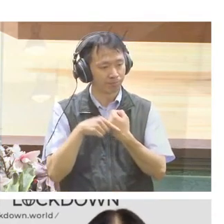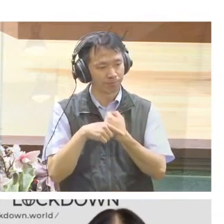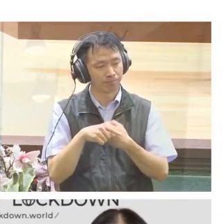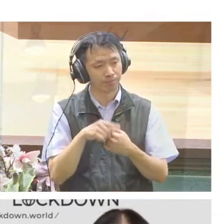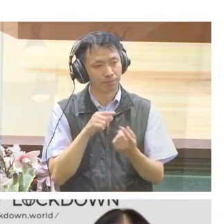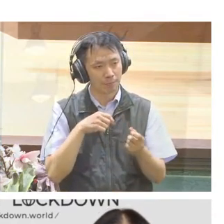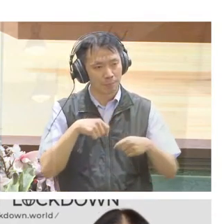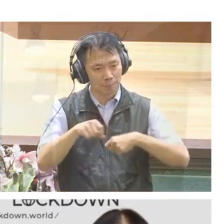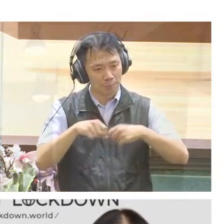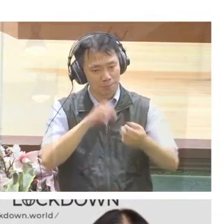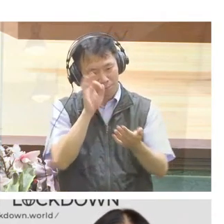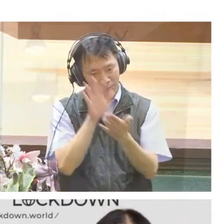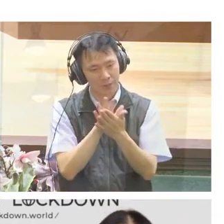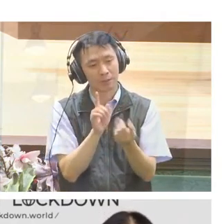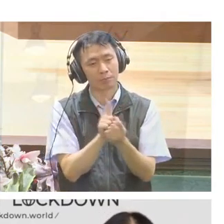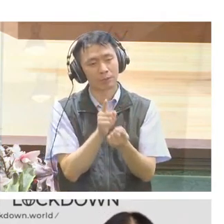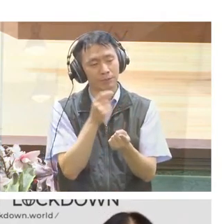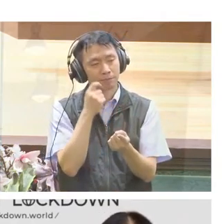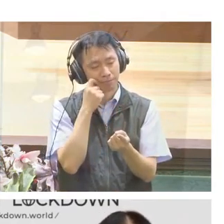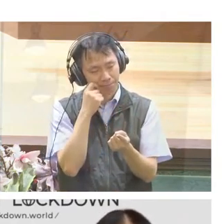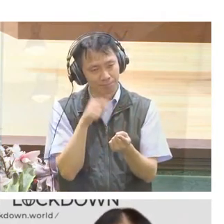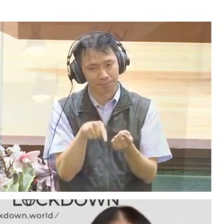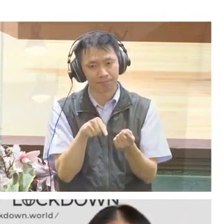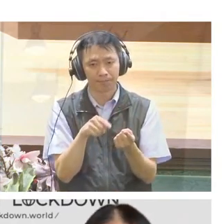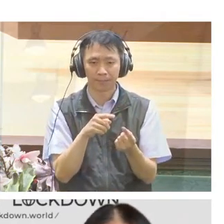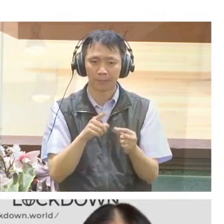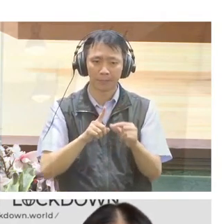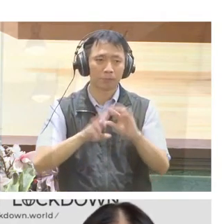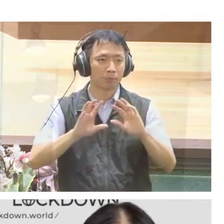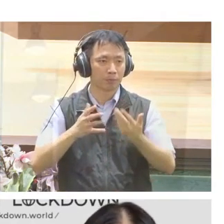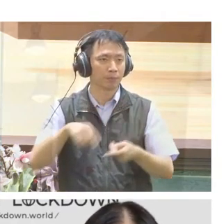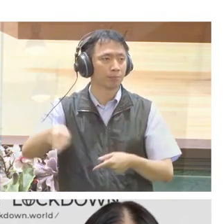Chinese provinces. I'll now pass my time to Julie. Thank you.